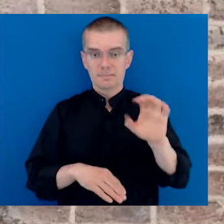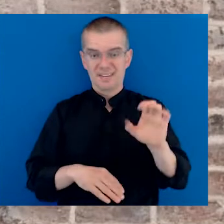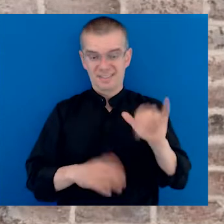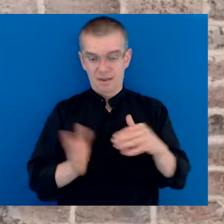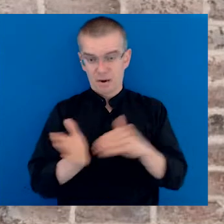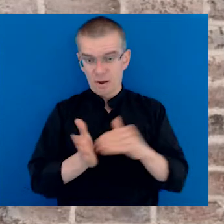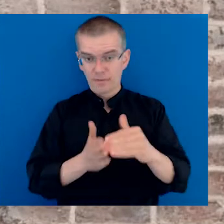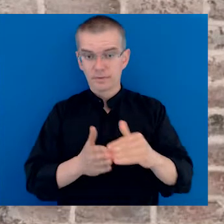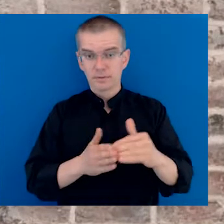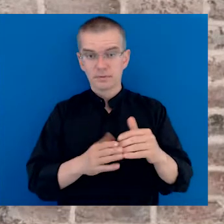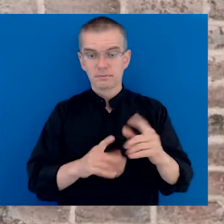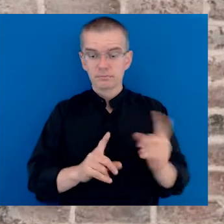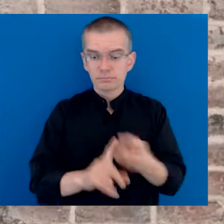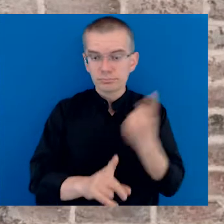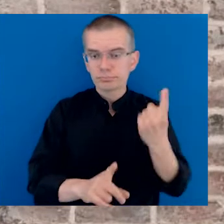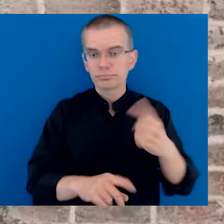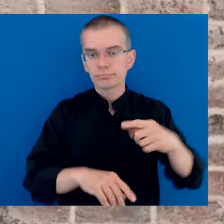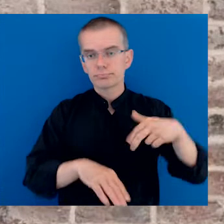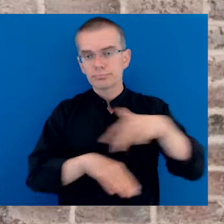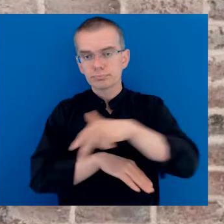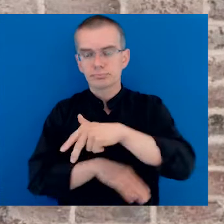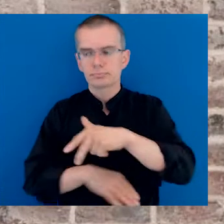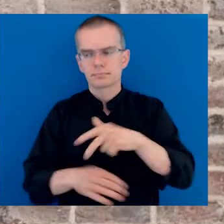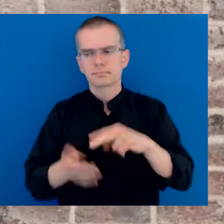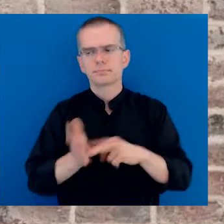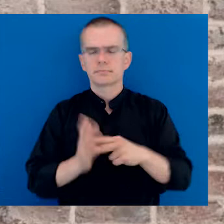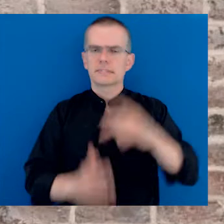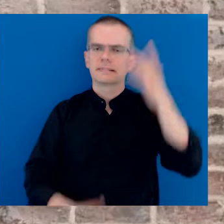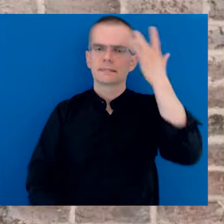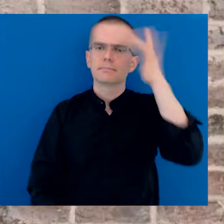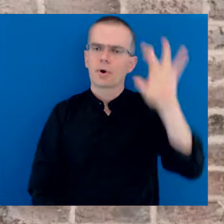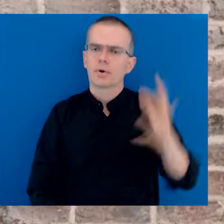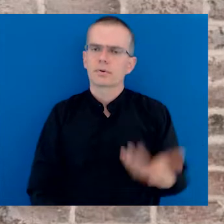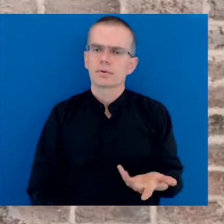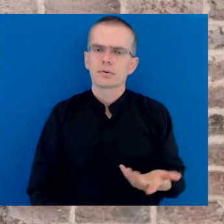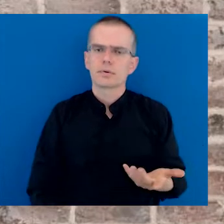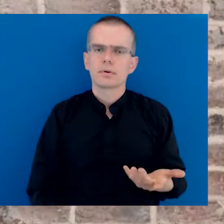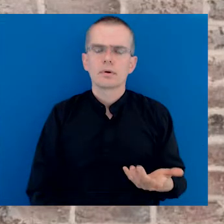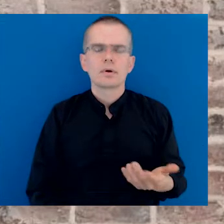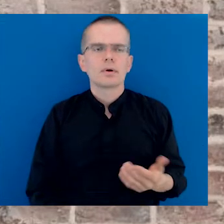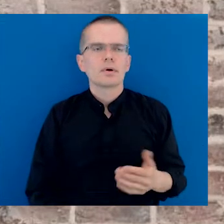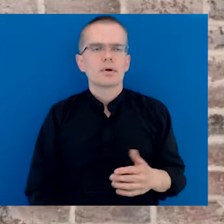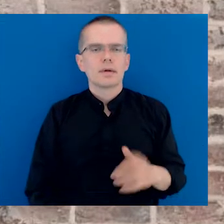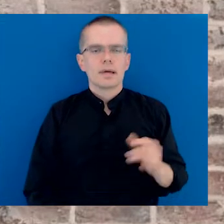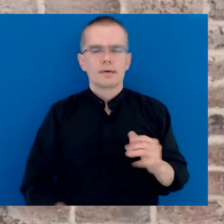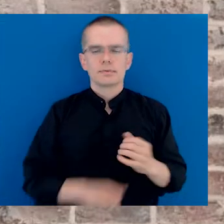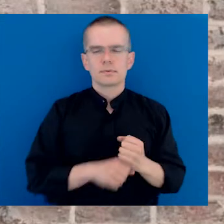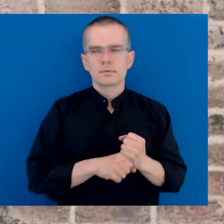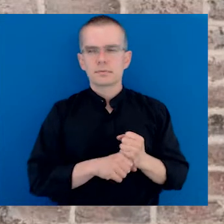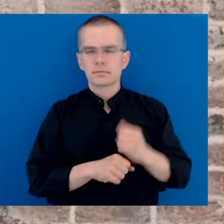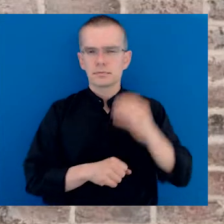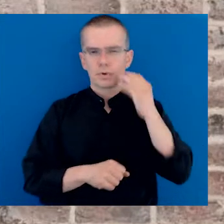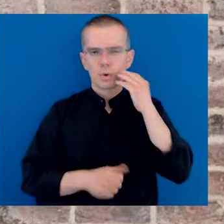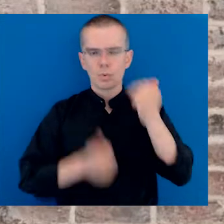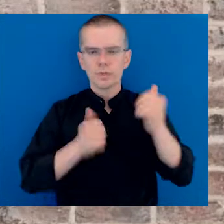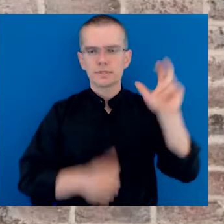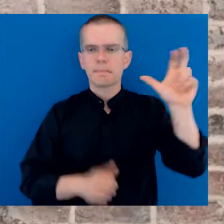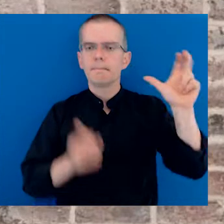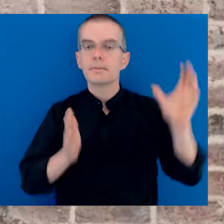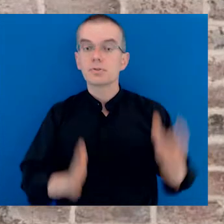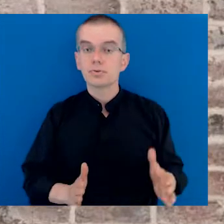did, that takes a lot of intelligence. You know, you have to pick your spots. You have to know which